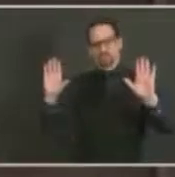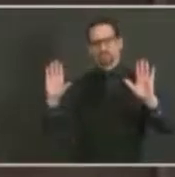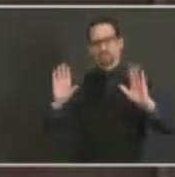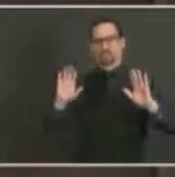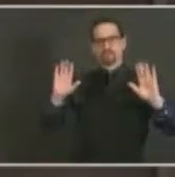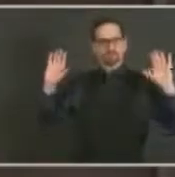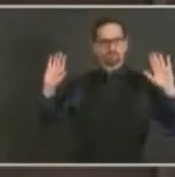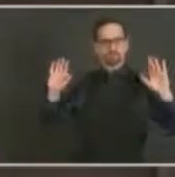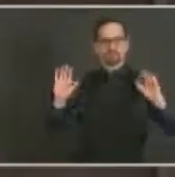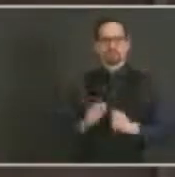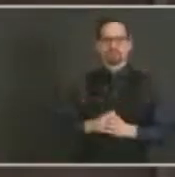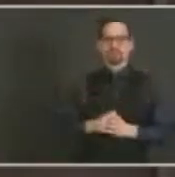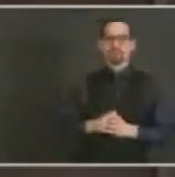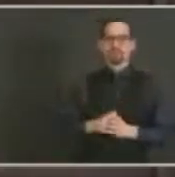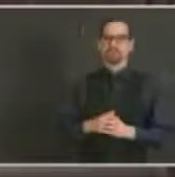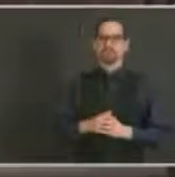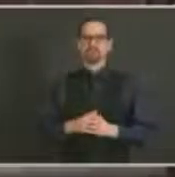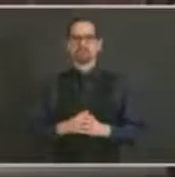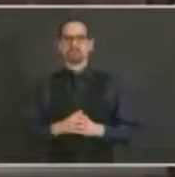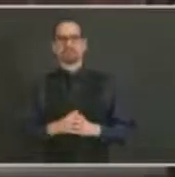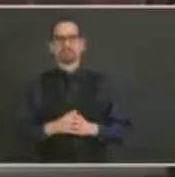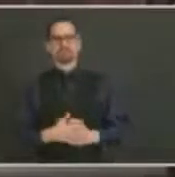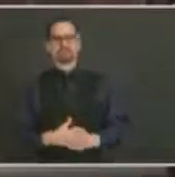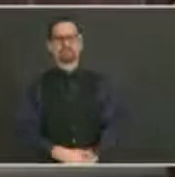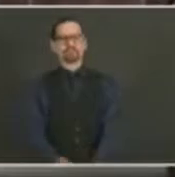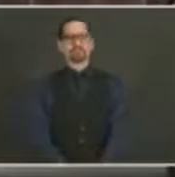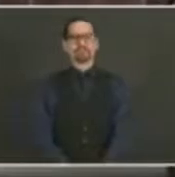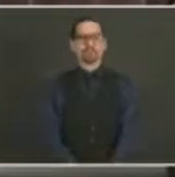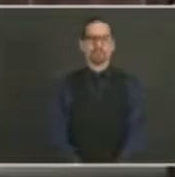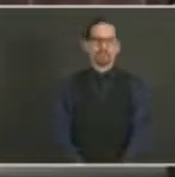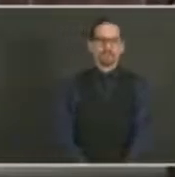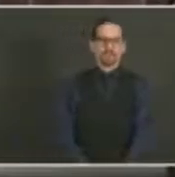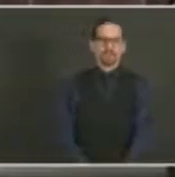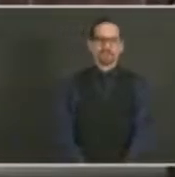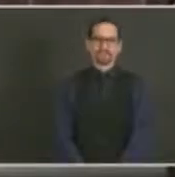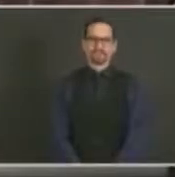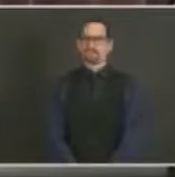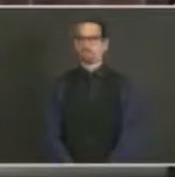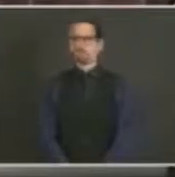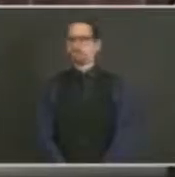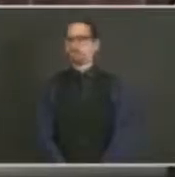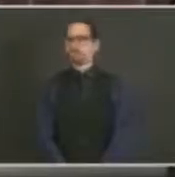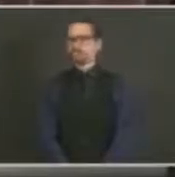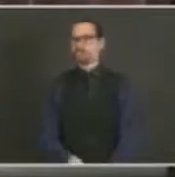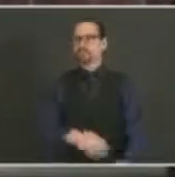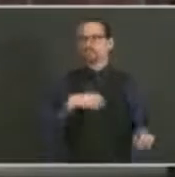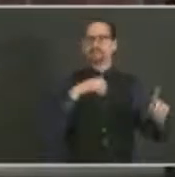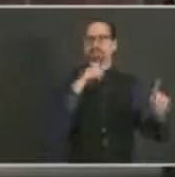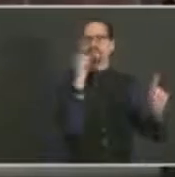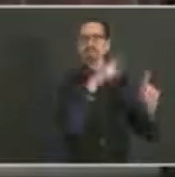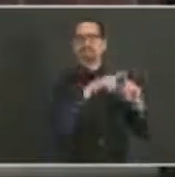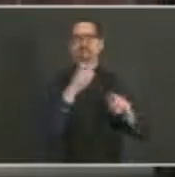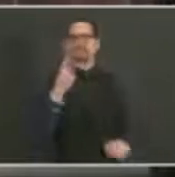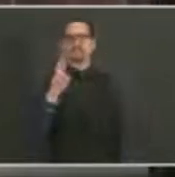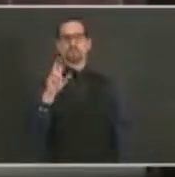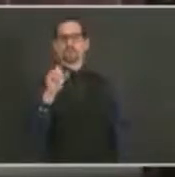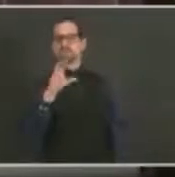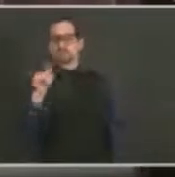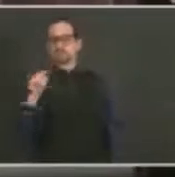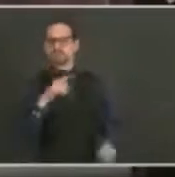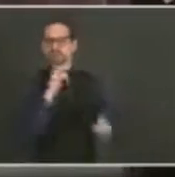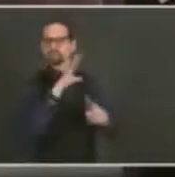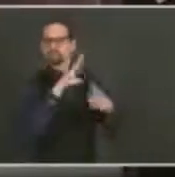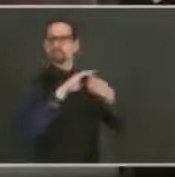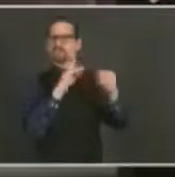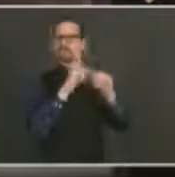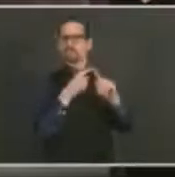Regular Rhode Island businesses don't. My question's for the doctor. You said last week that the restrictions could be